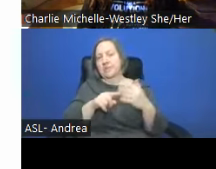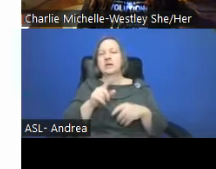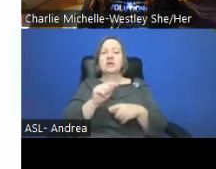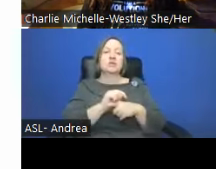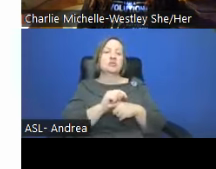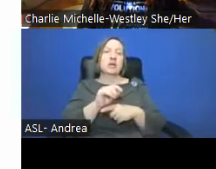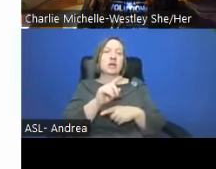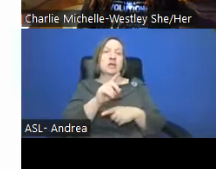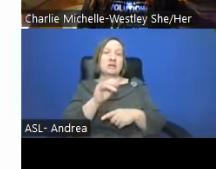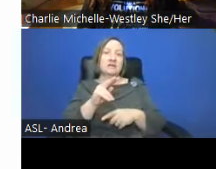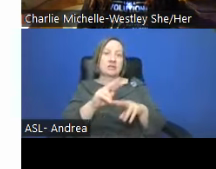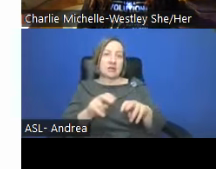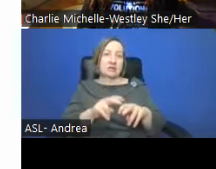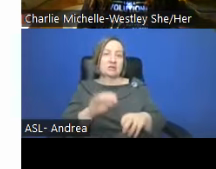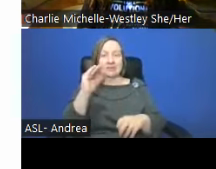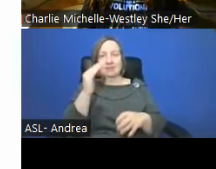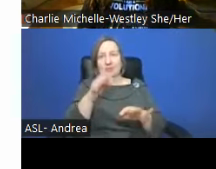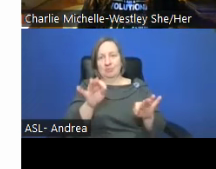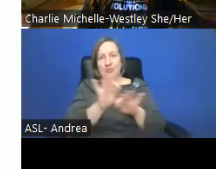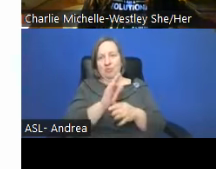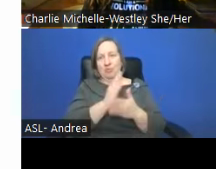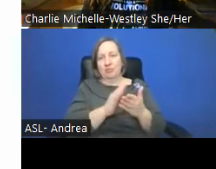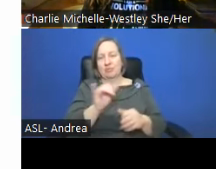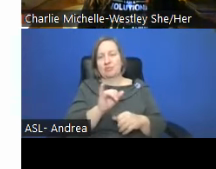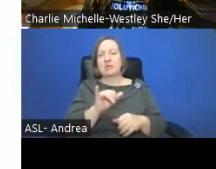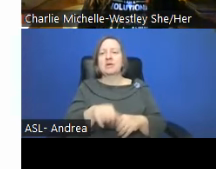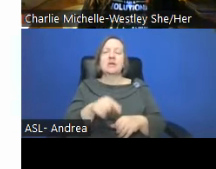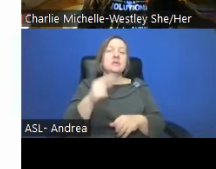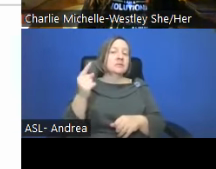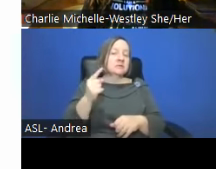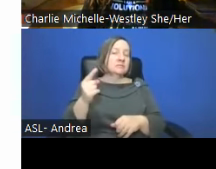division analysis also seems to be an important thing. That's one of the places where